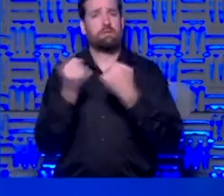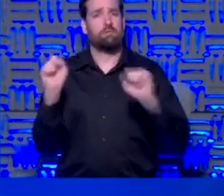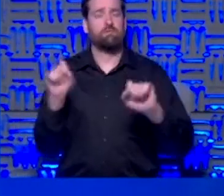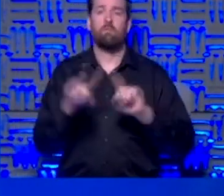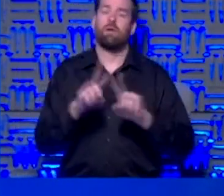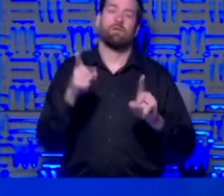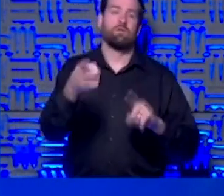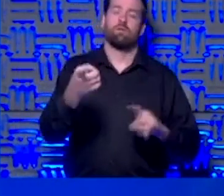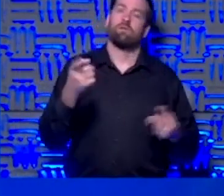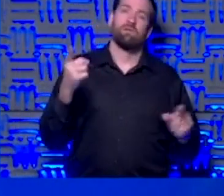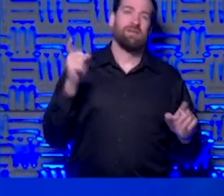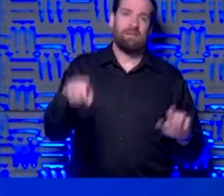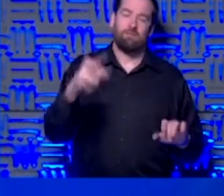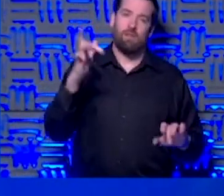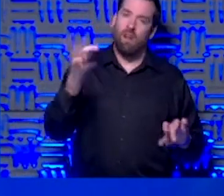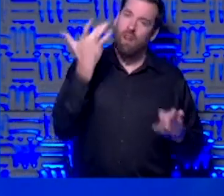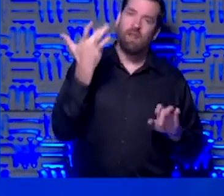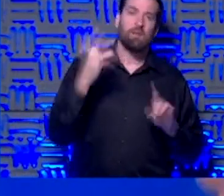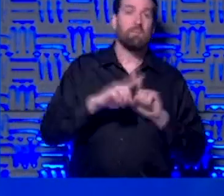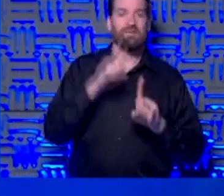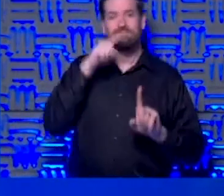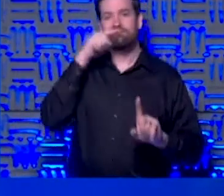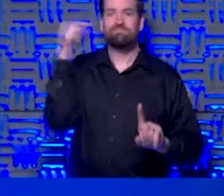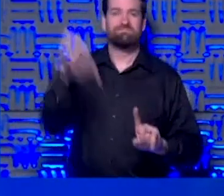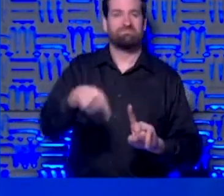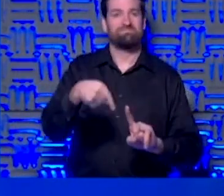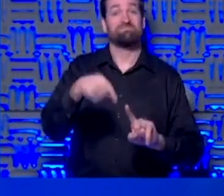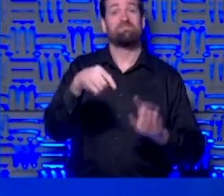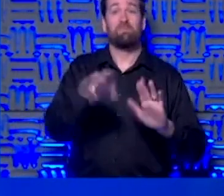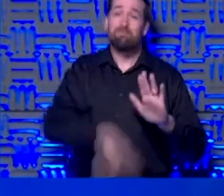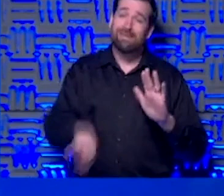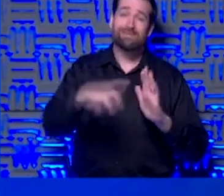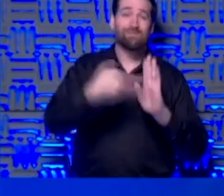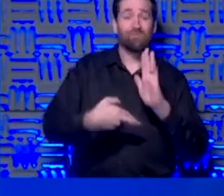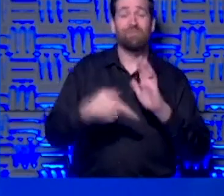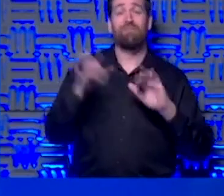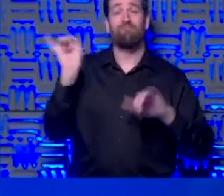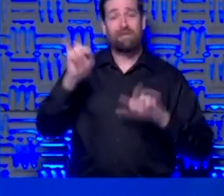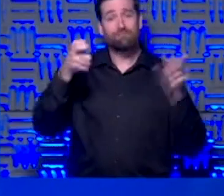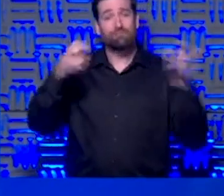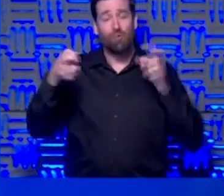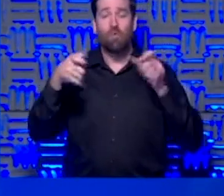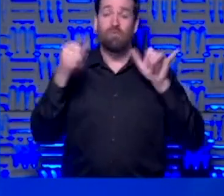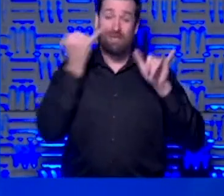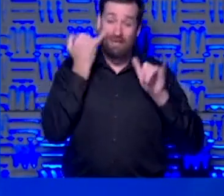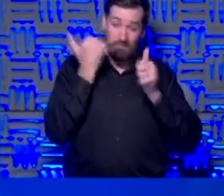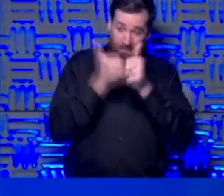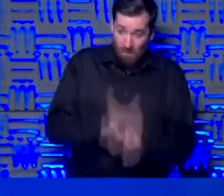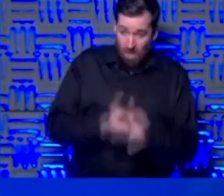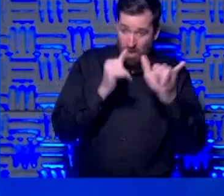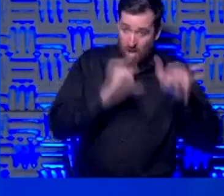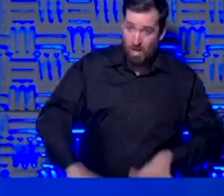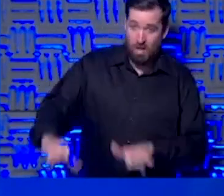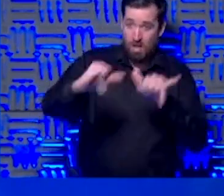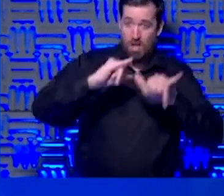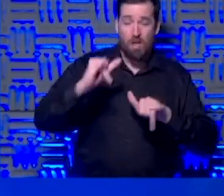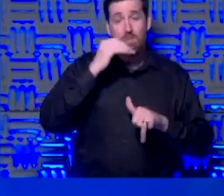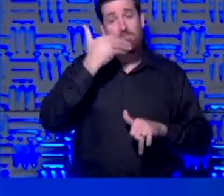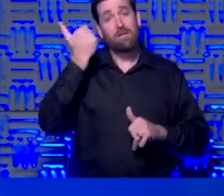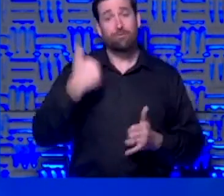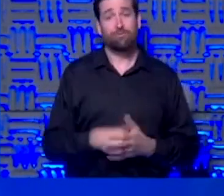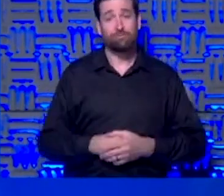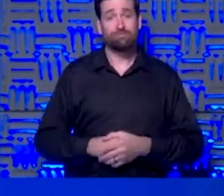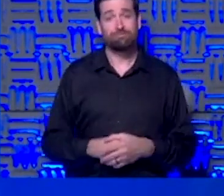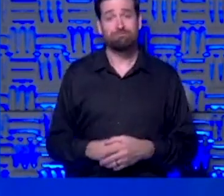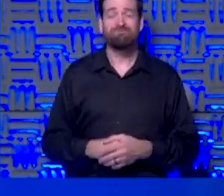be so tired of us saying it like this, but it comes down to the basic rules of infection control. If you follow them, you're going to do a lot better off than if you don't. And I think